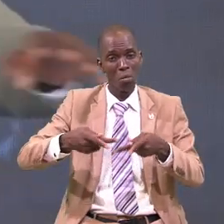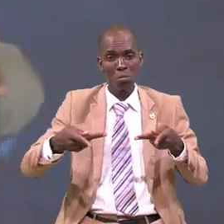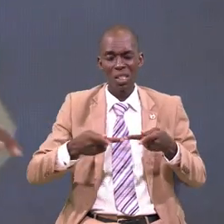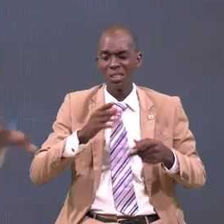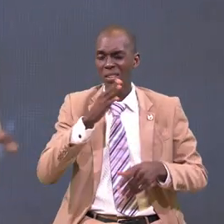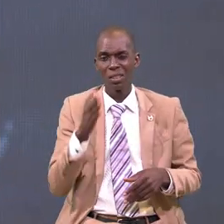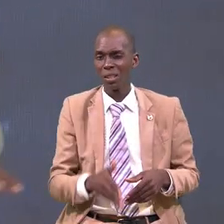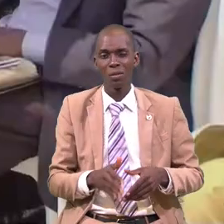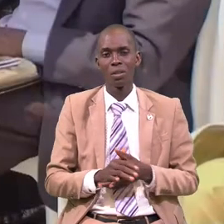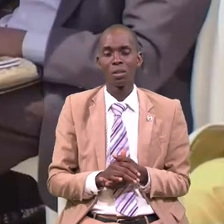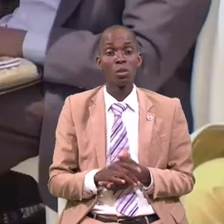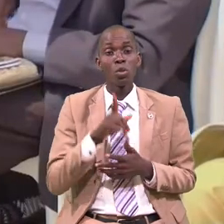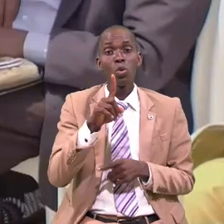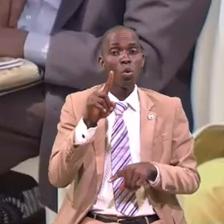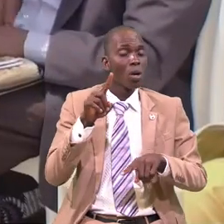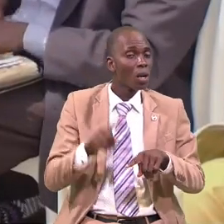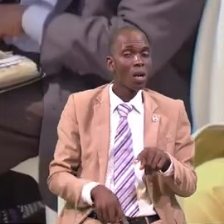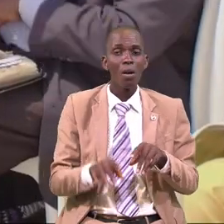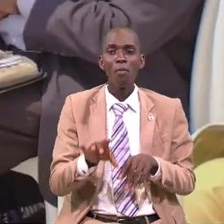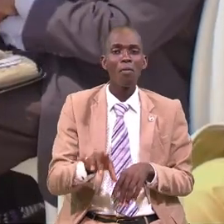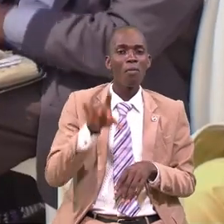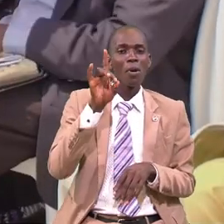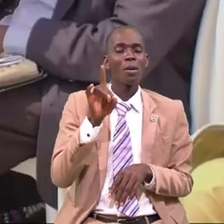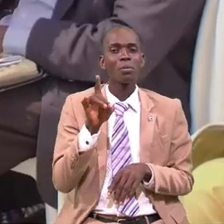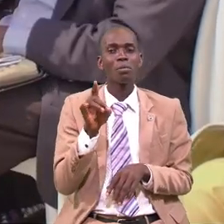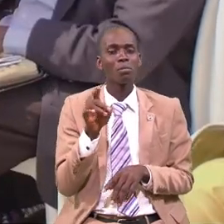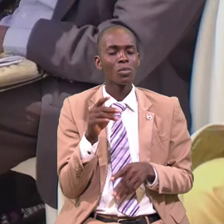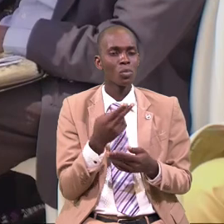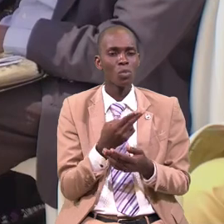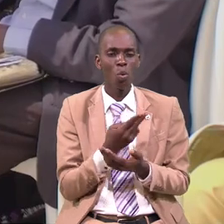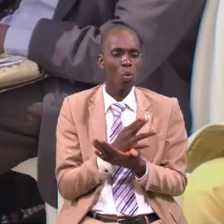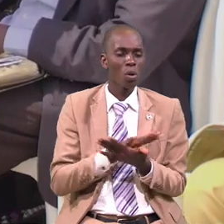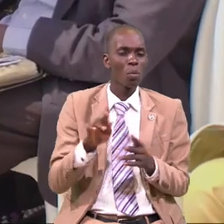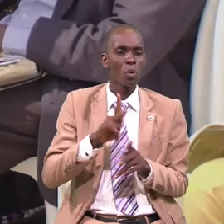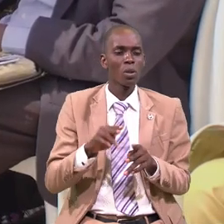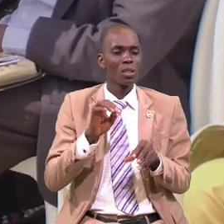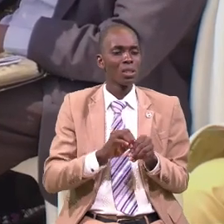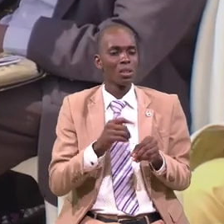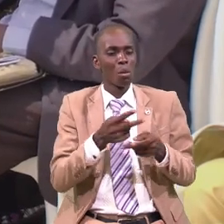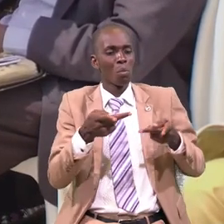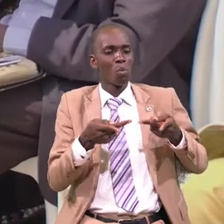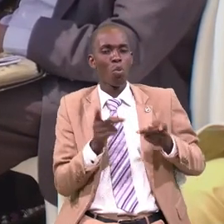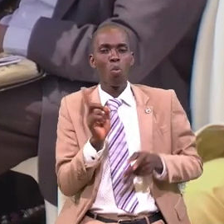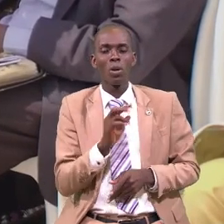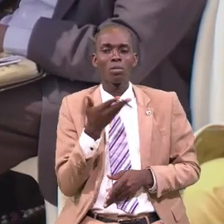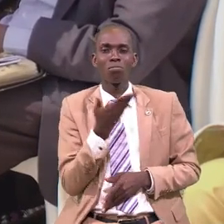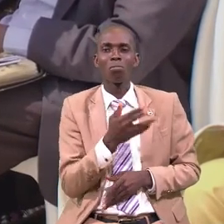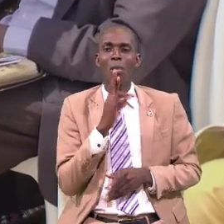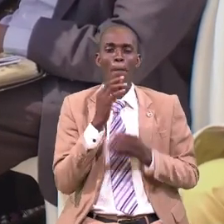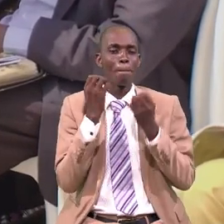They don't find, you know, such people in those places of sinfulness.